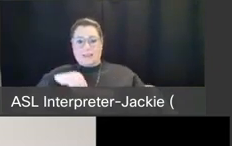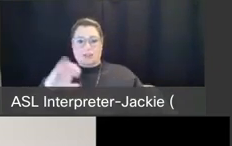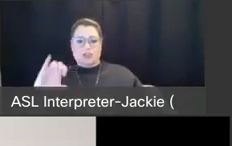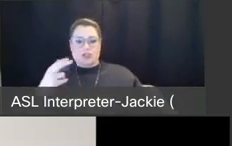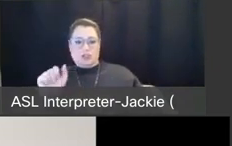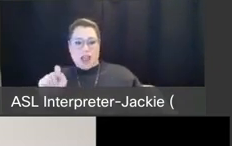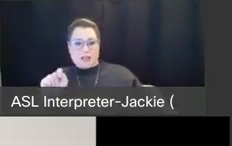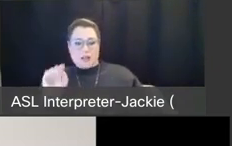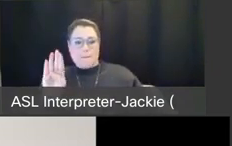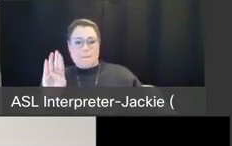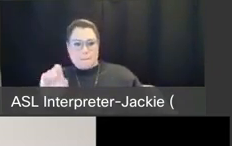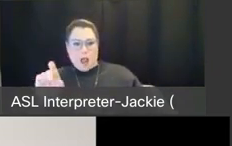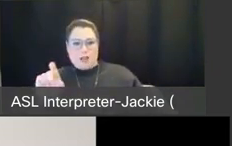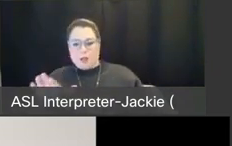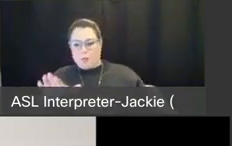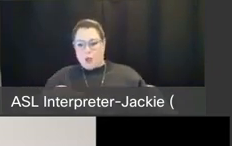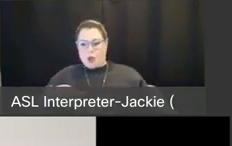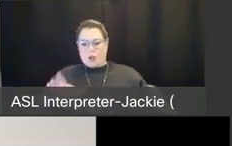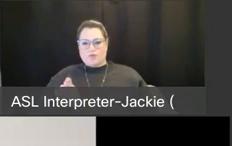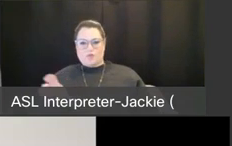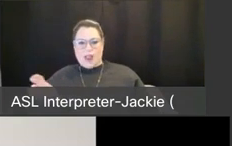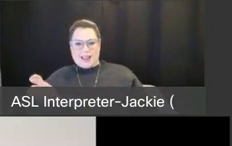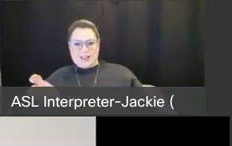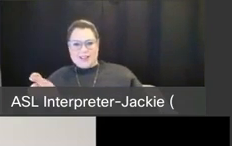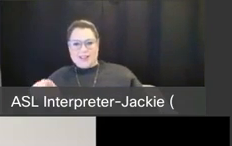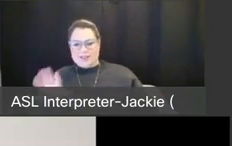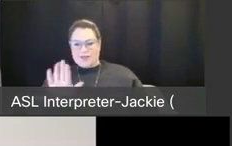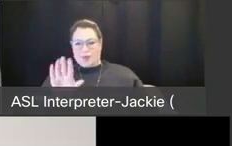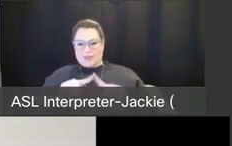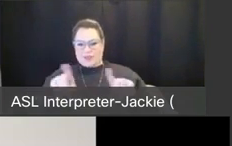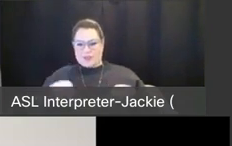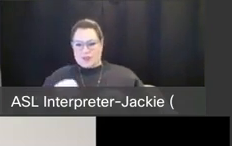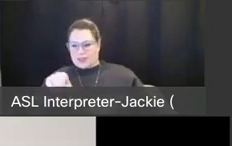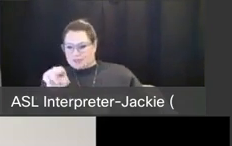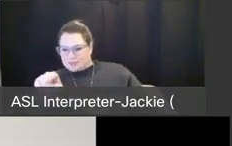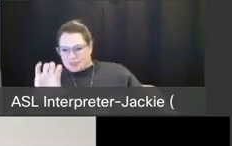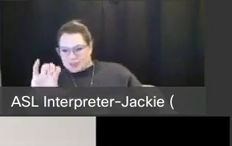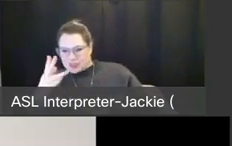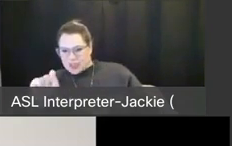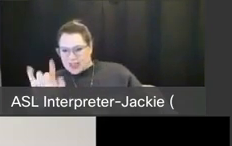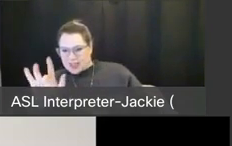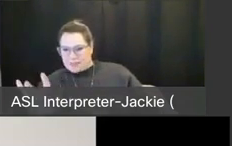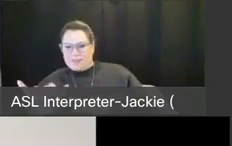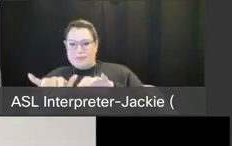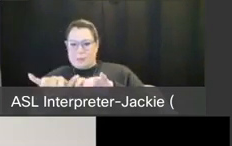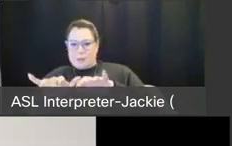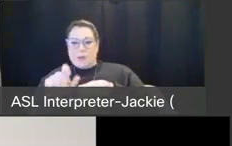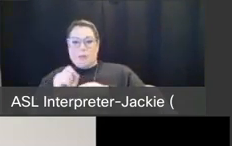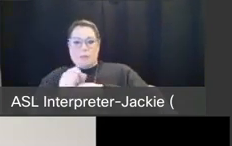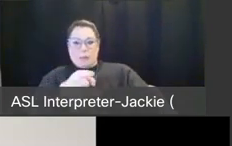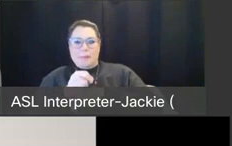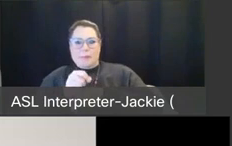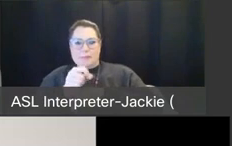right corner of your screen. Following the presentation, our speaker will have an opportunity to answer them. We've